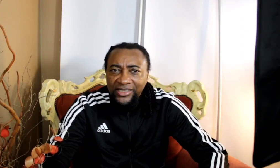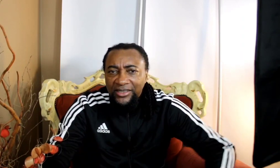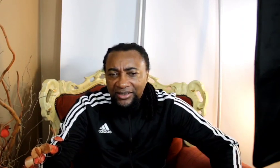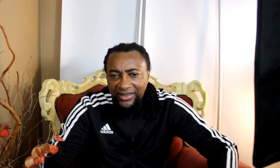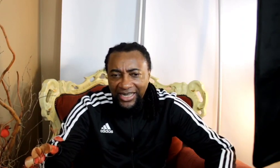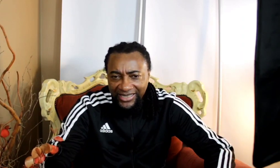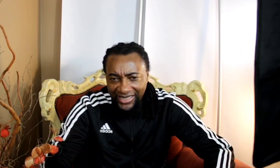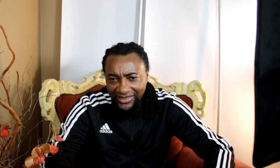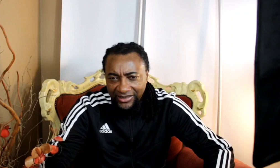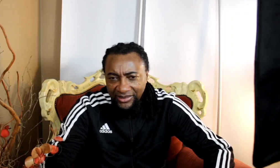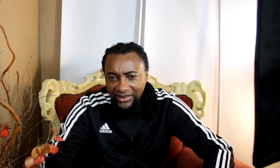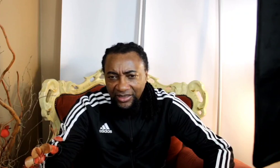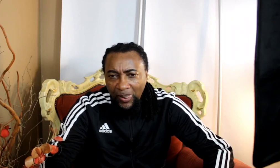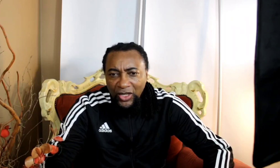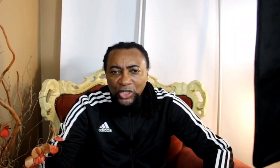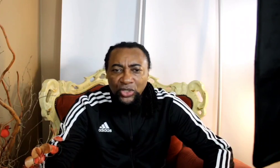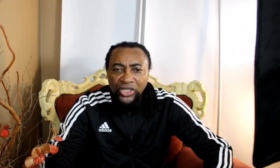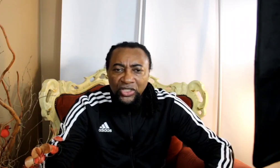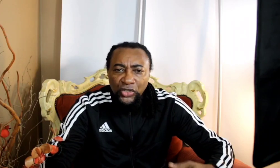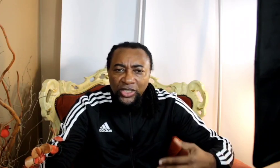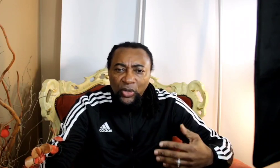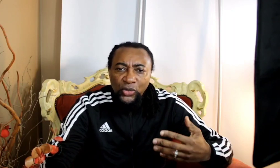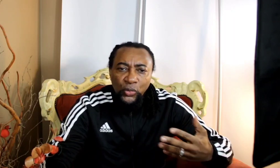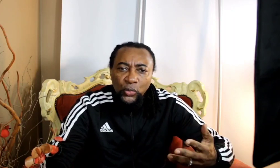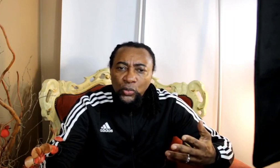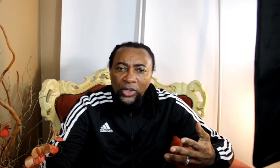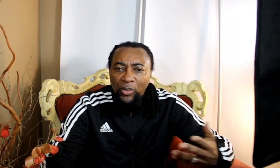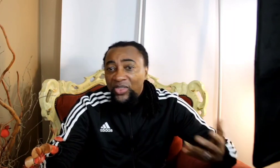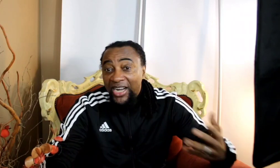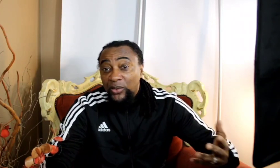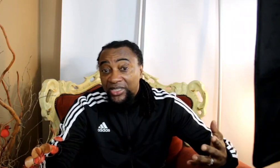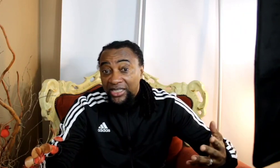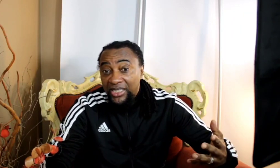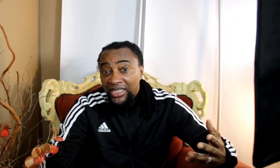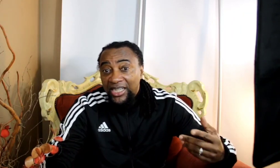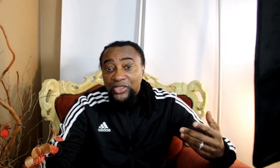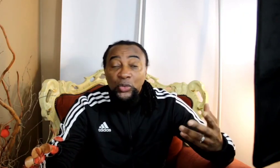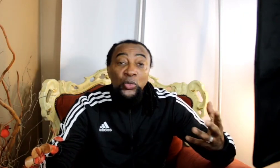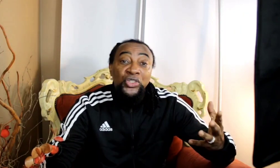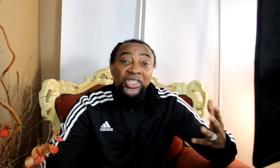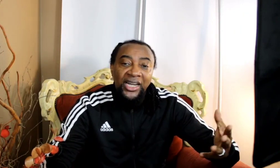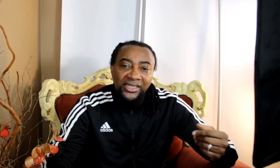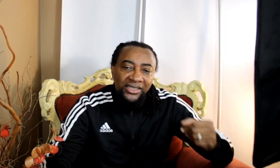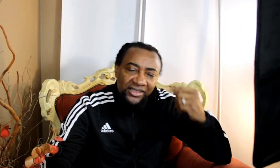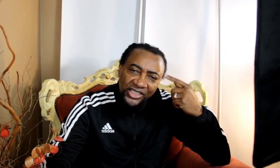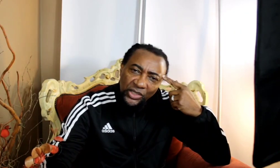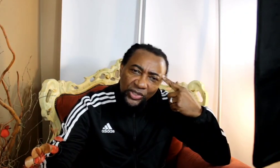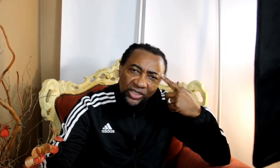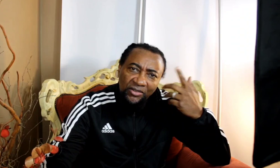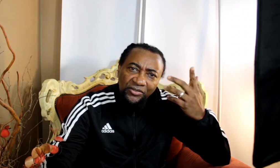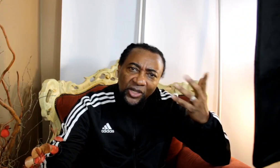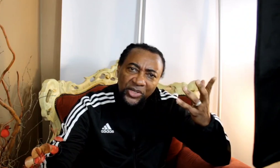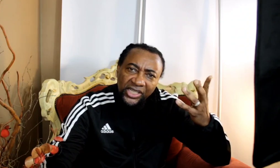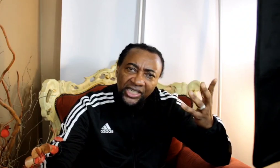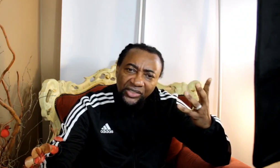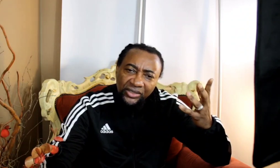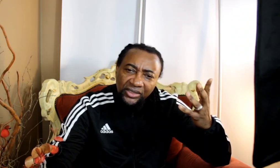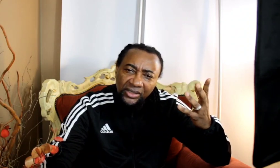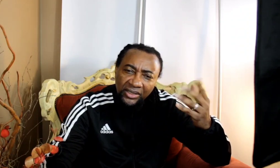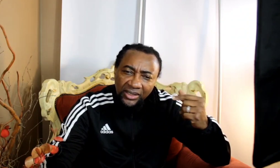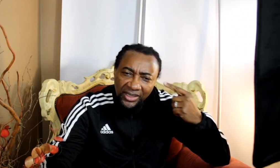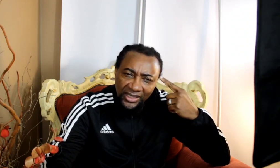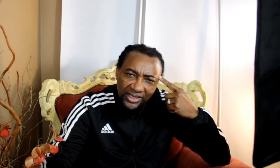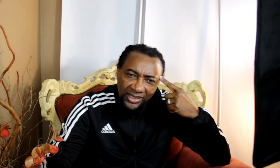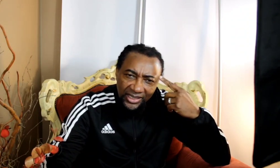whole matter at hand. She was concerned about the accuracy as to who started the series of